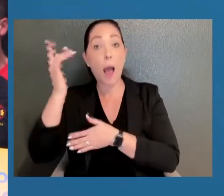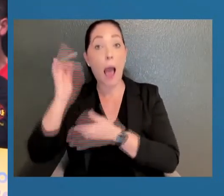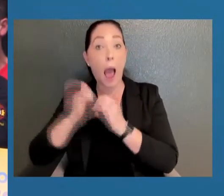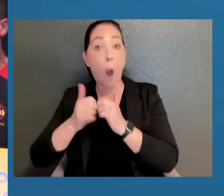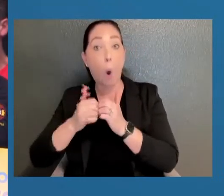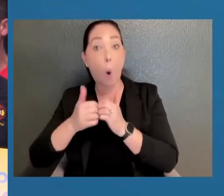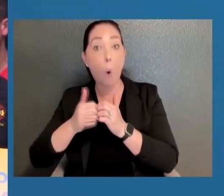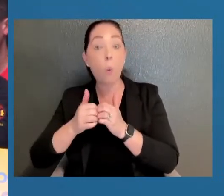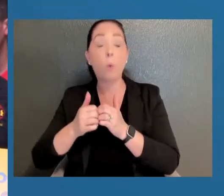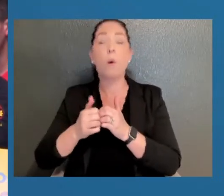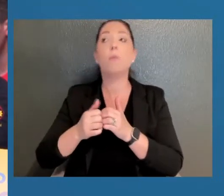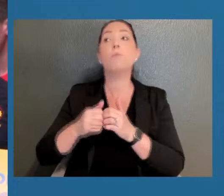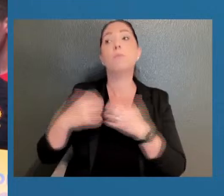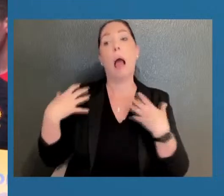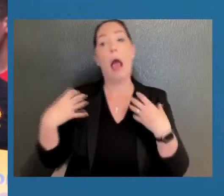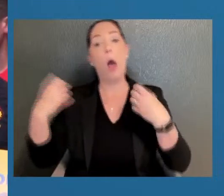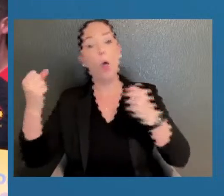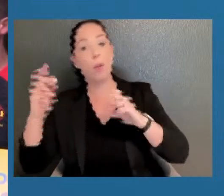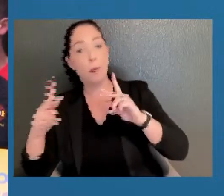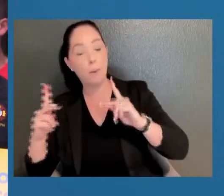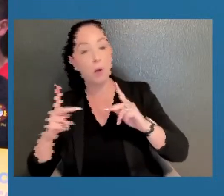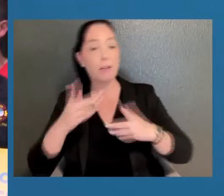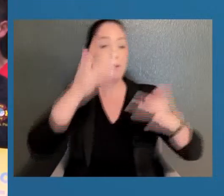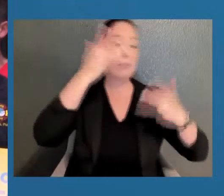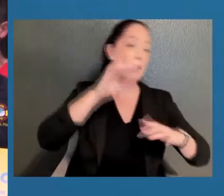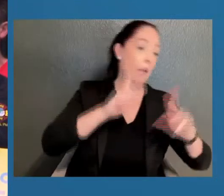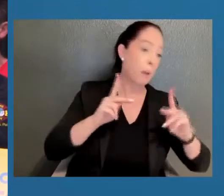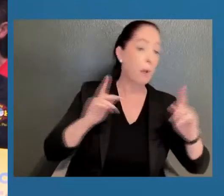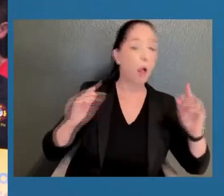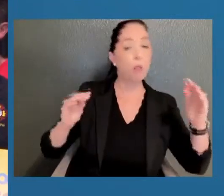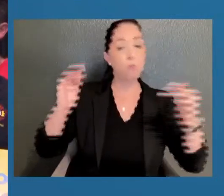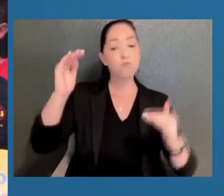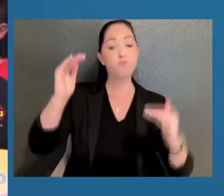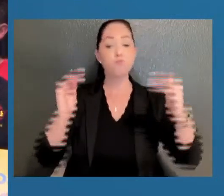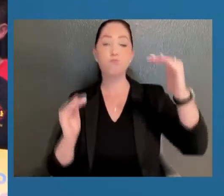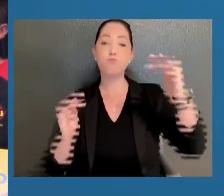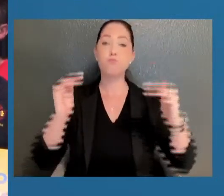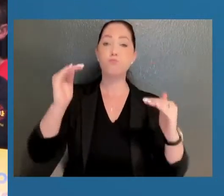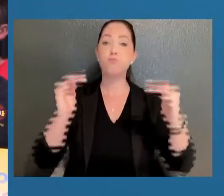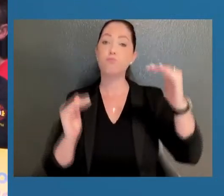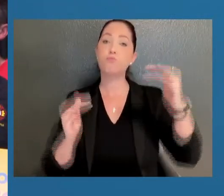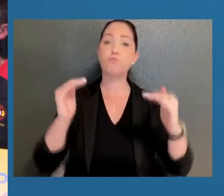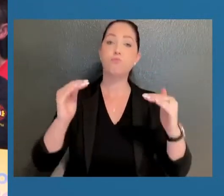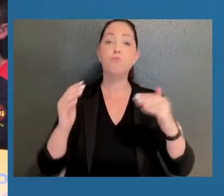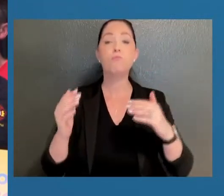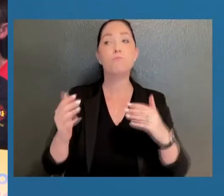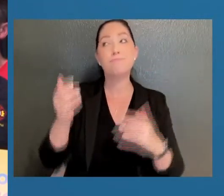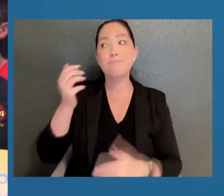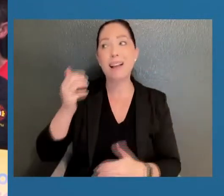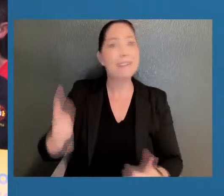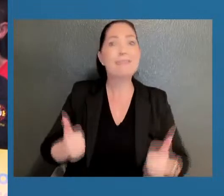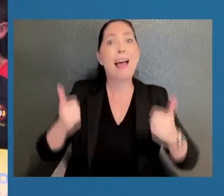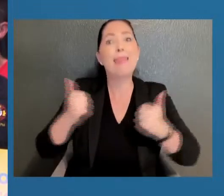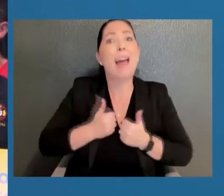so it balances. And that's the way life is every day, whether it's Medicaid or a food